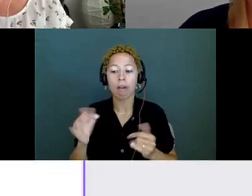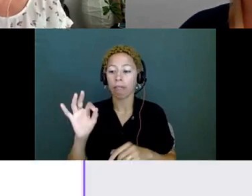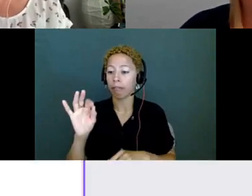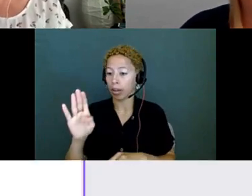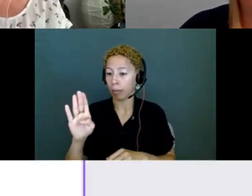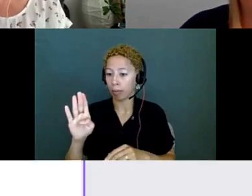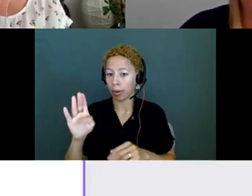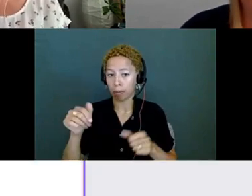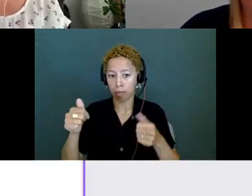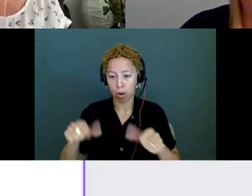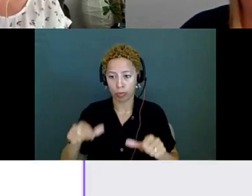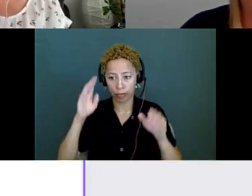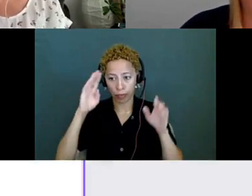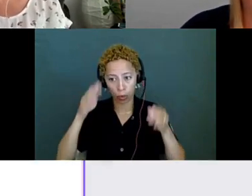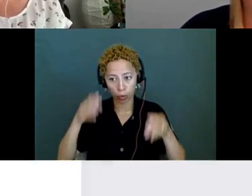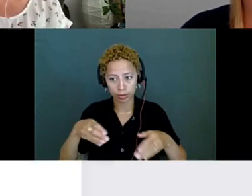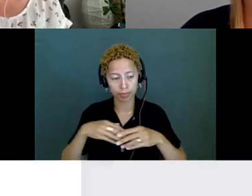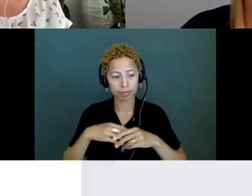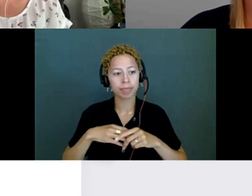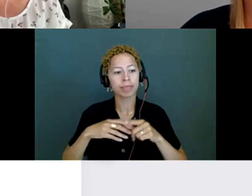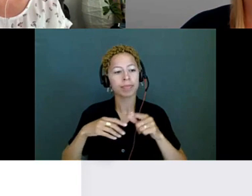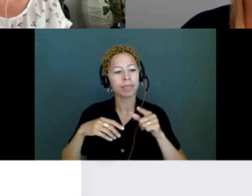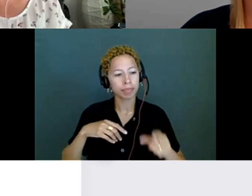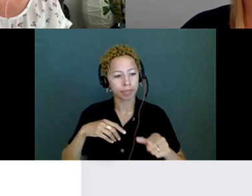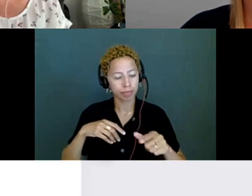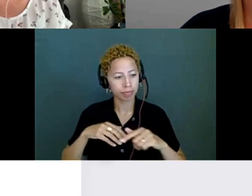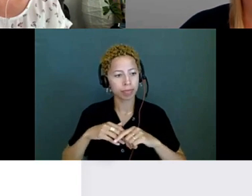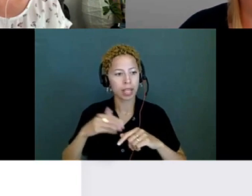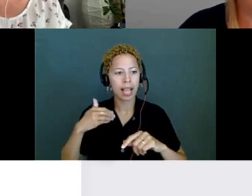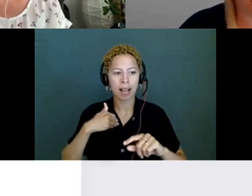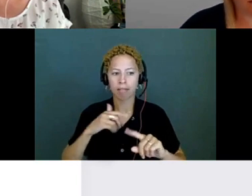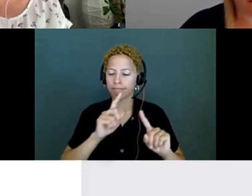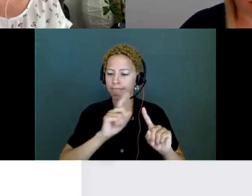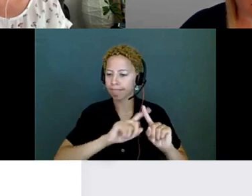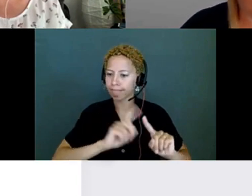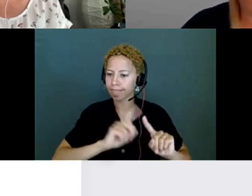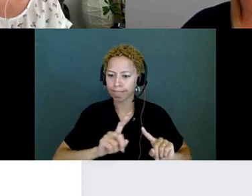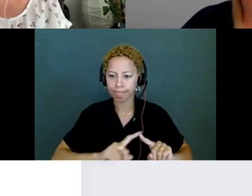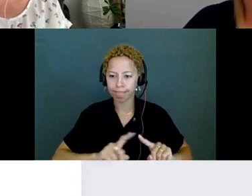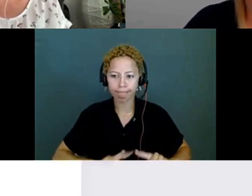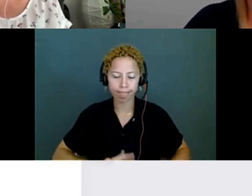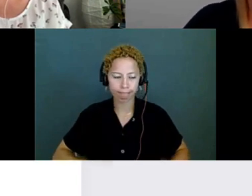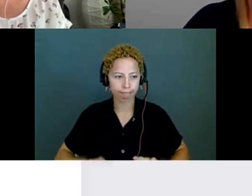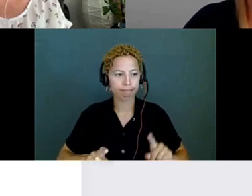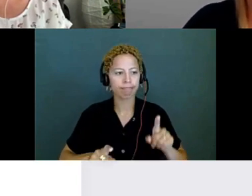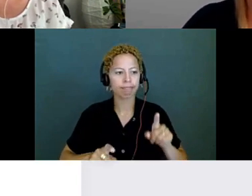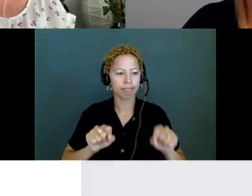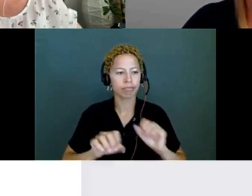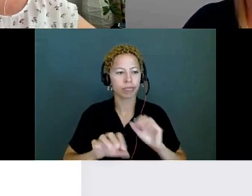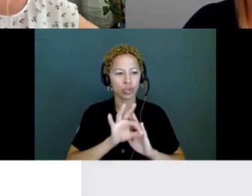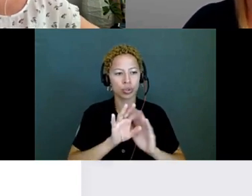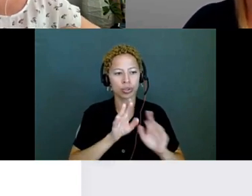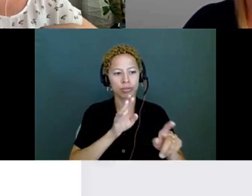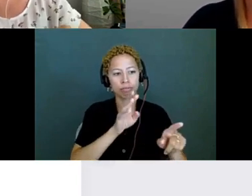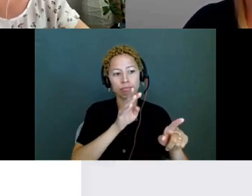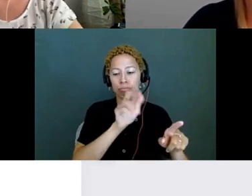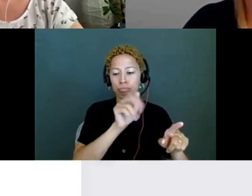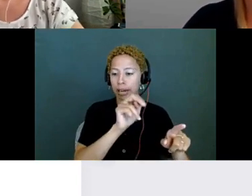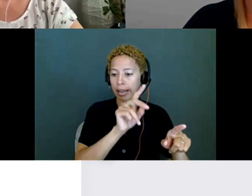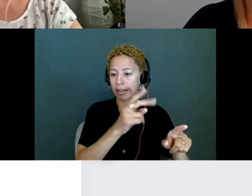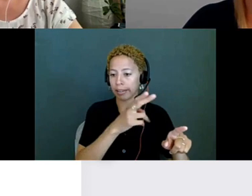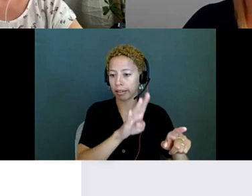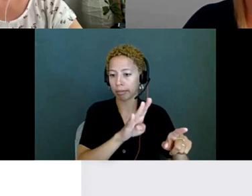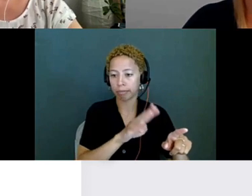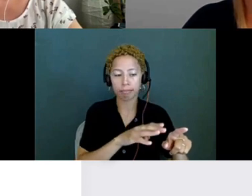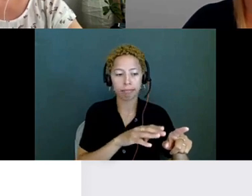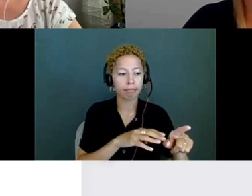And in there itself, you have all kinds of things to choose from. There's my brand hub. I made